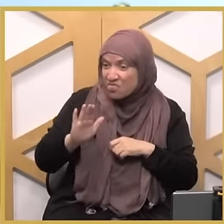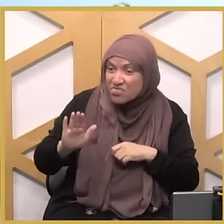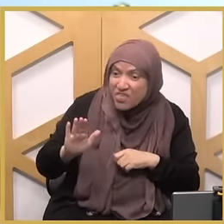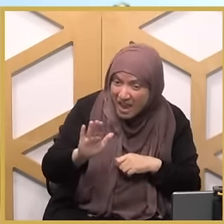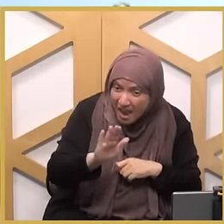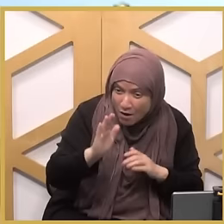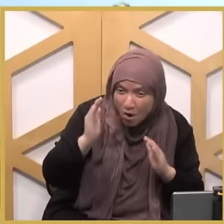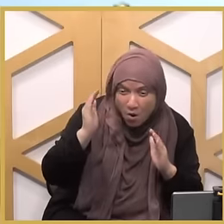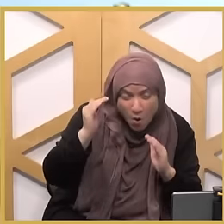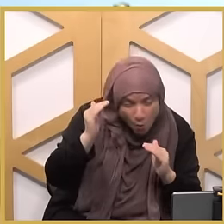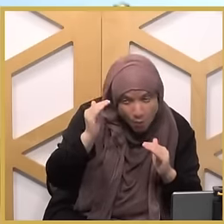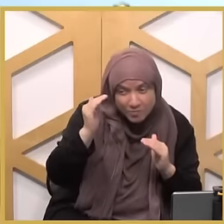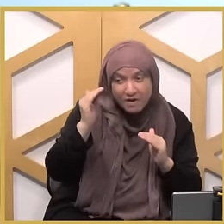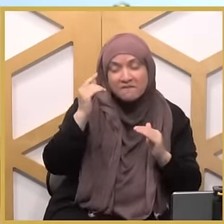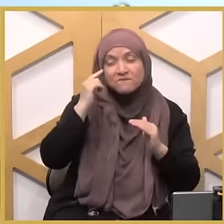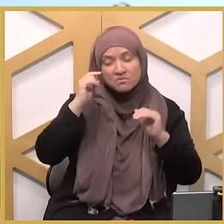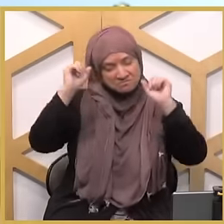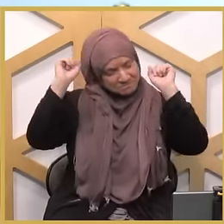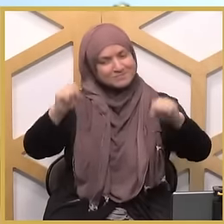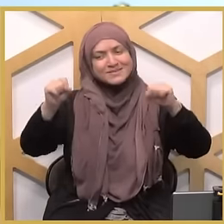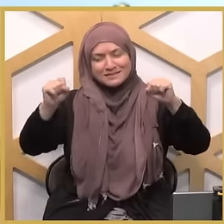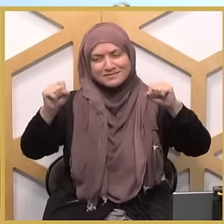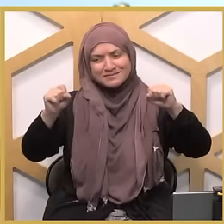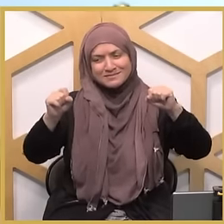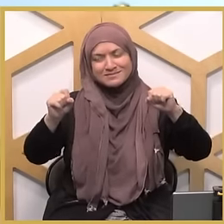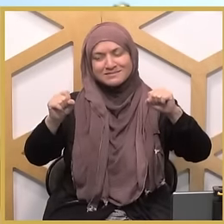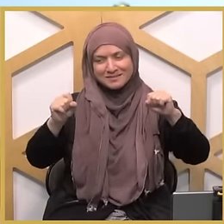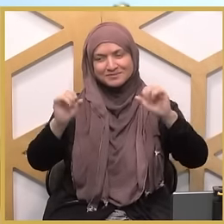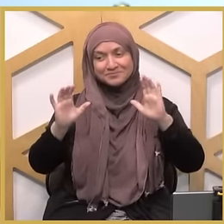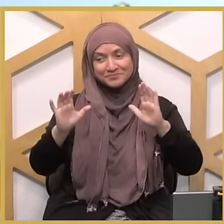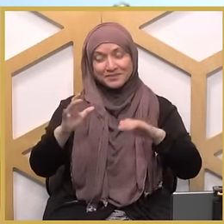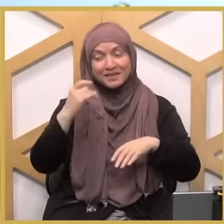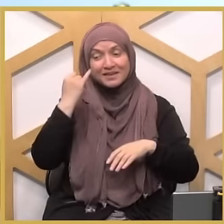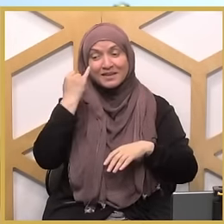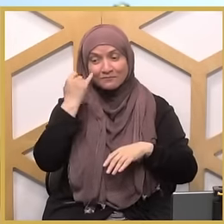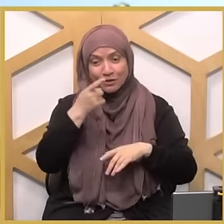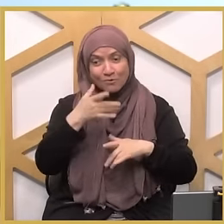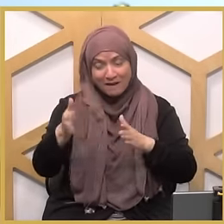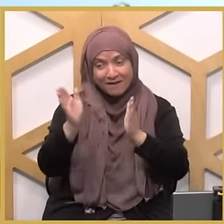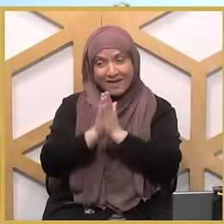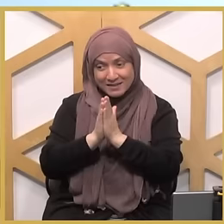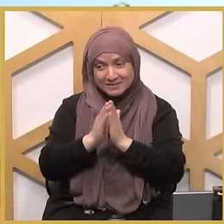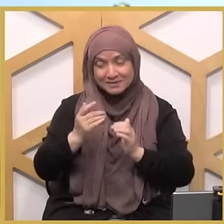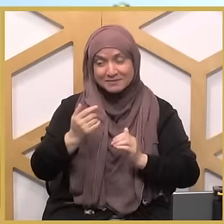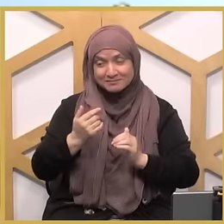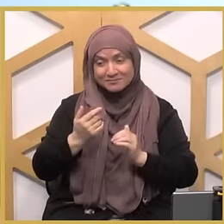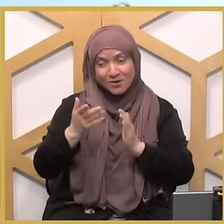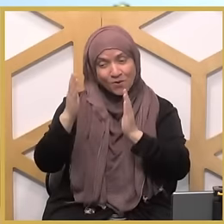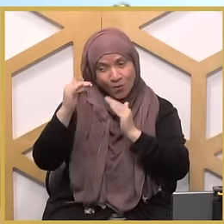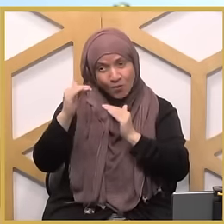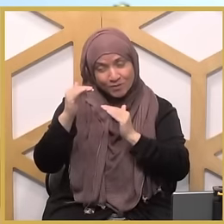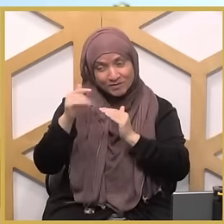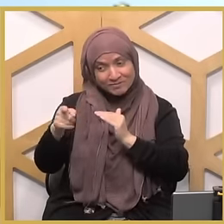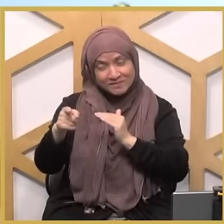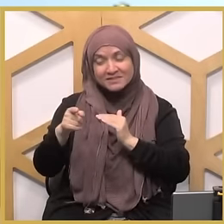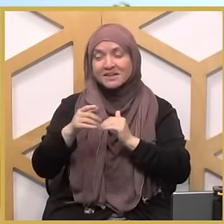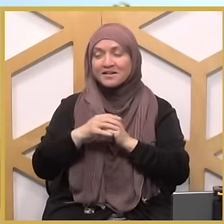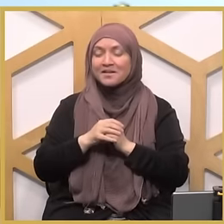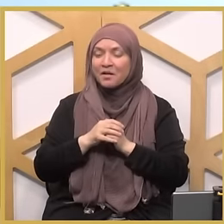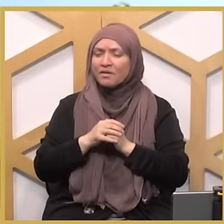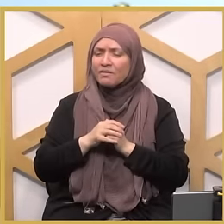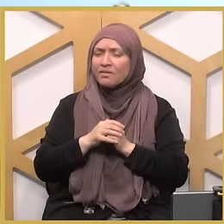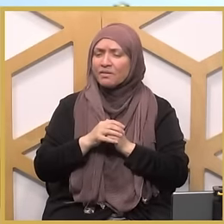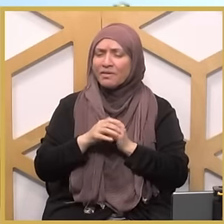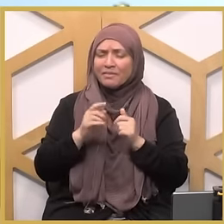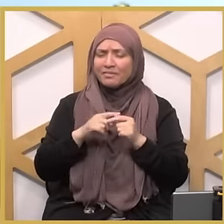you're even asking, is there hope for me, is a sign that there's hope for you. You just got to want it. That's actually, at the end of the day, like, who is Allah talking about in